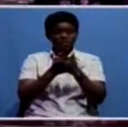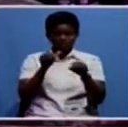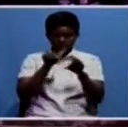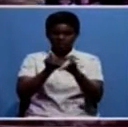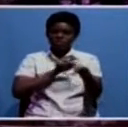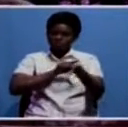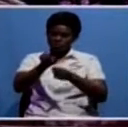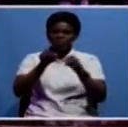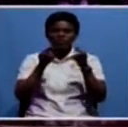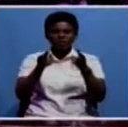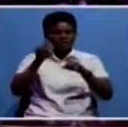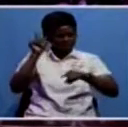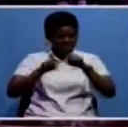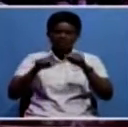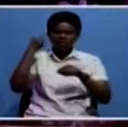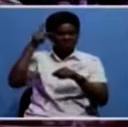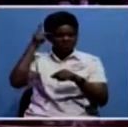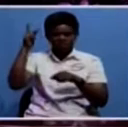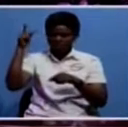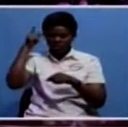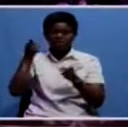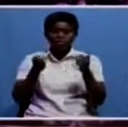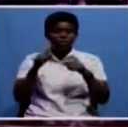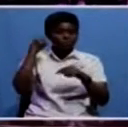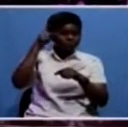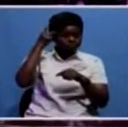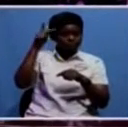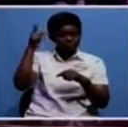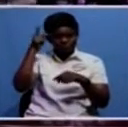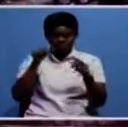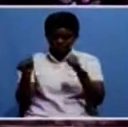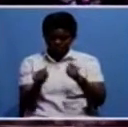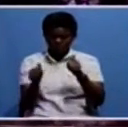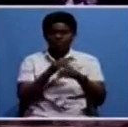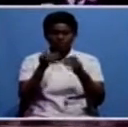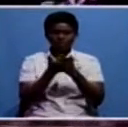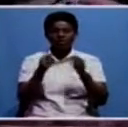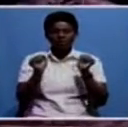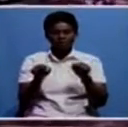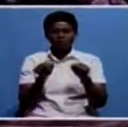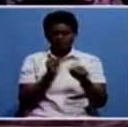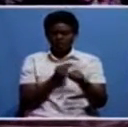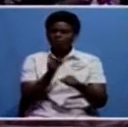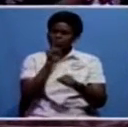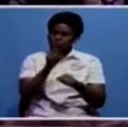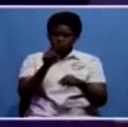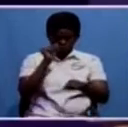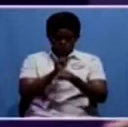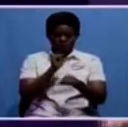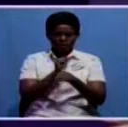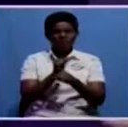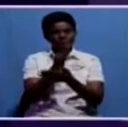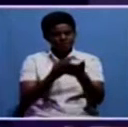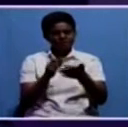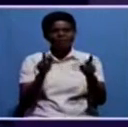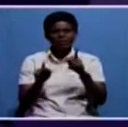We cannot politicize them. Because when we politicize these activities, we take away from the true work that some of